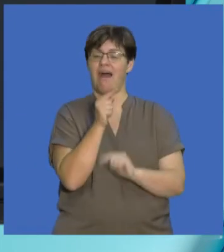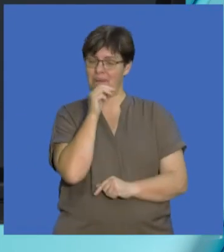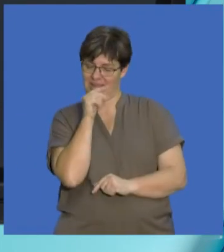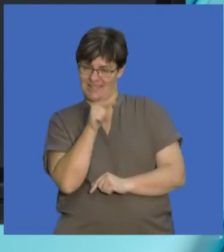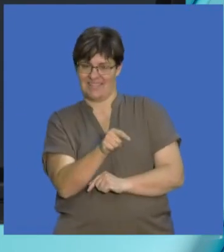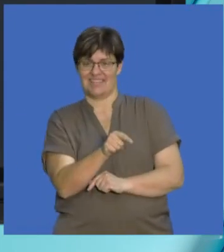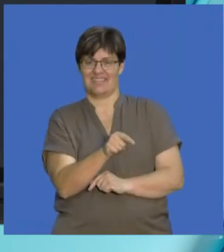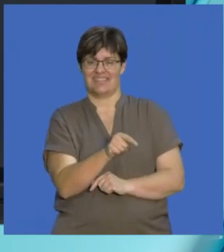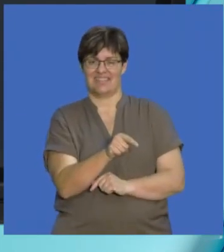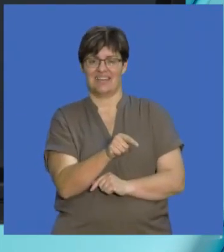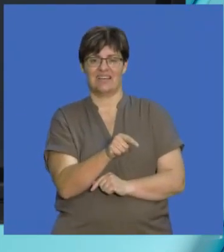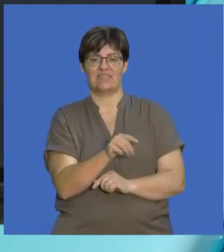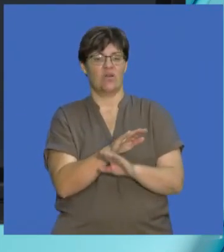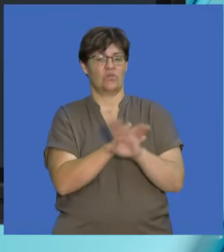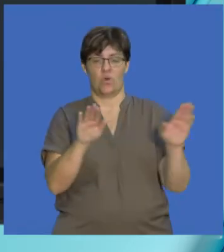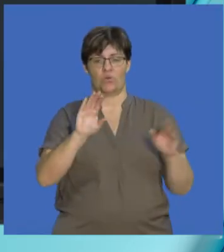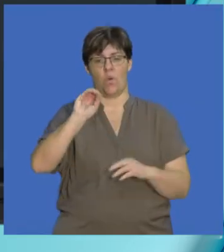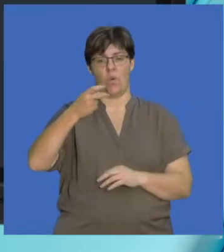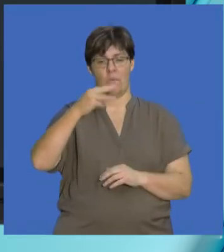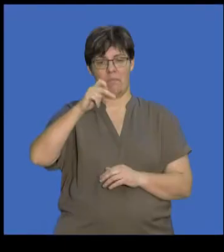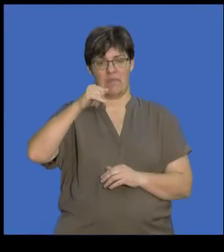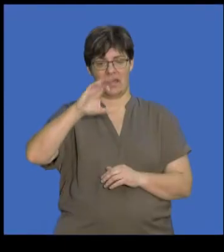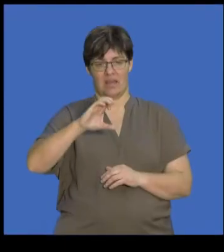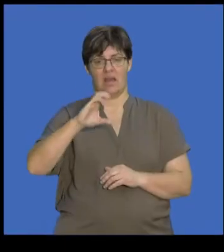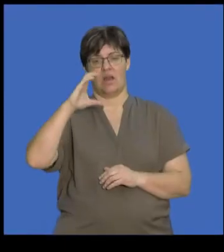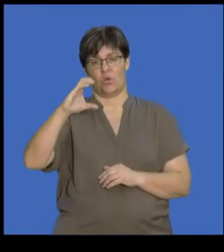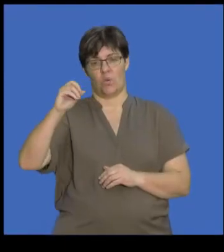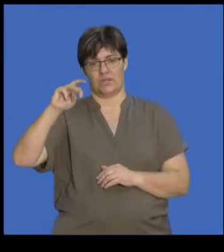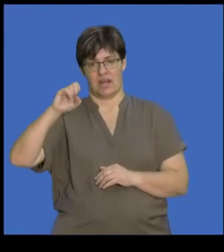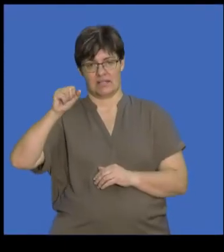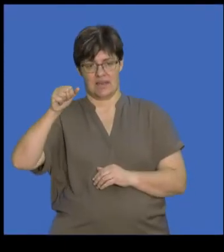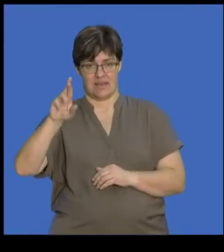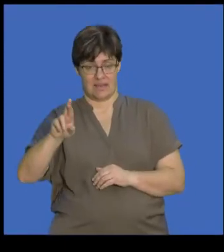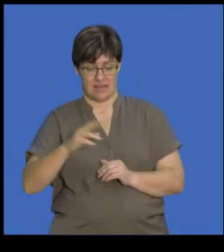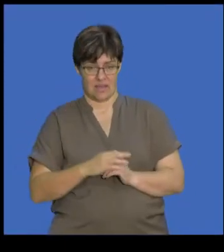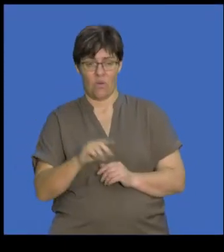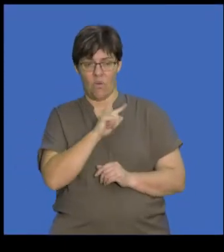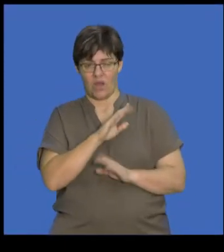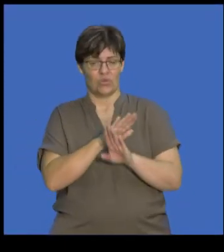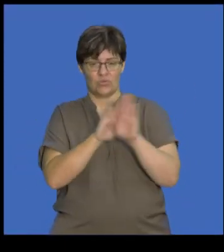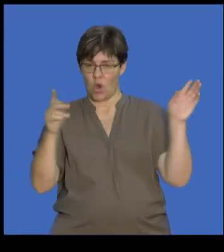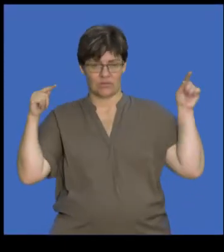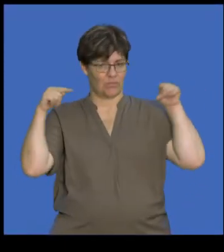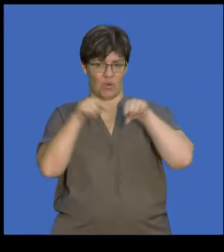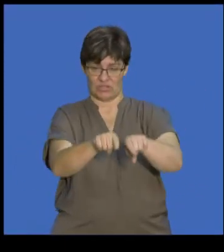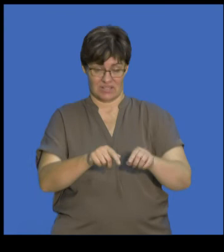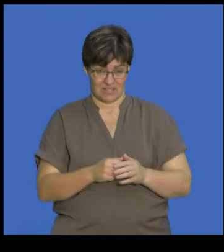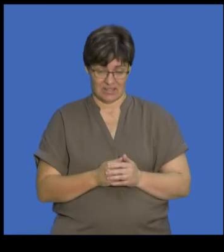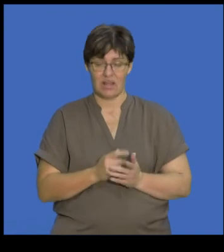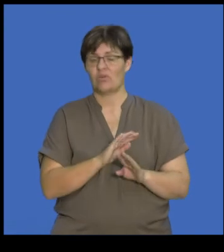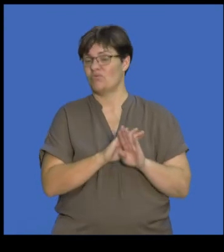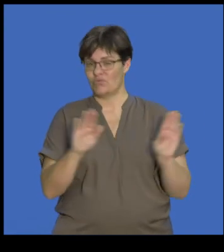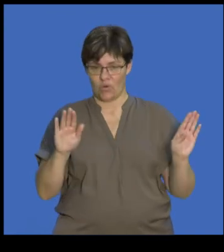a non-ohmic conductor, right? So because it's not directly proportional, it means it's a